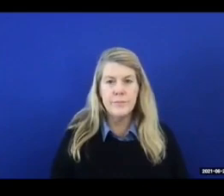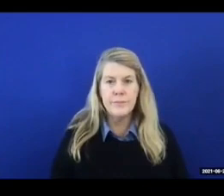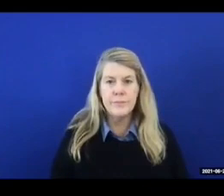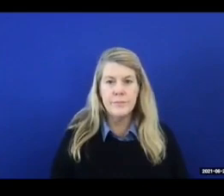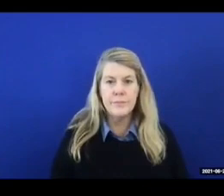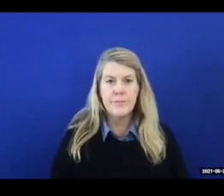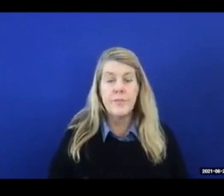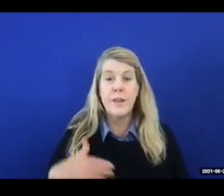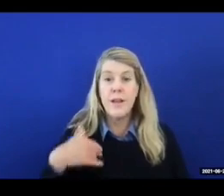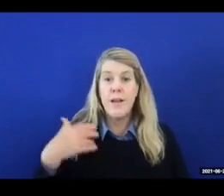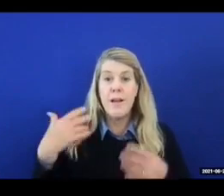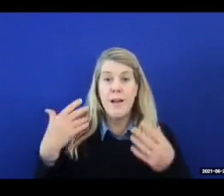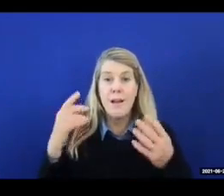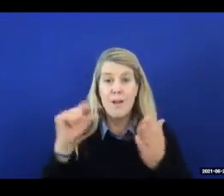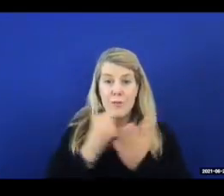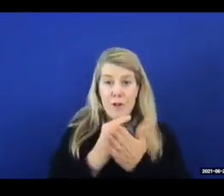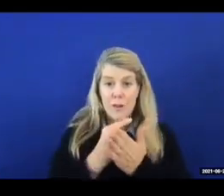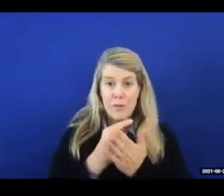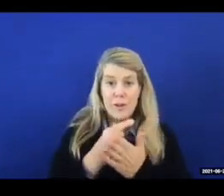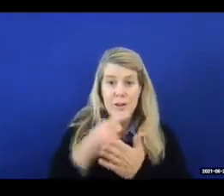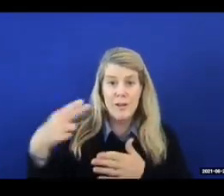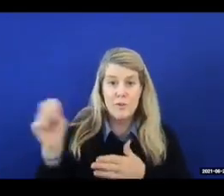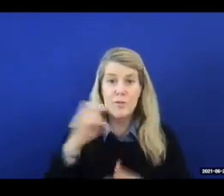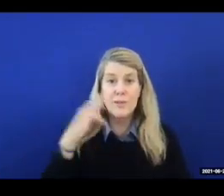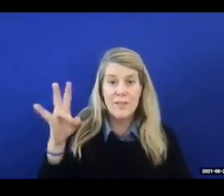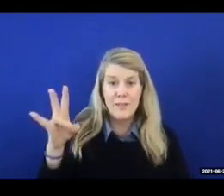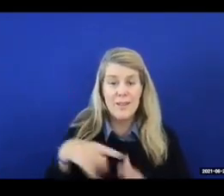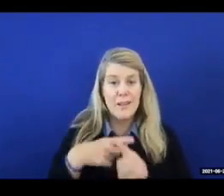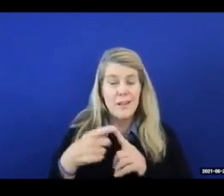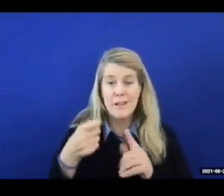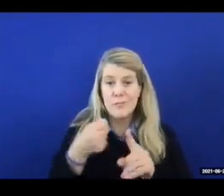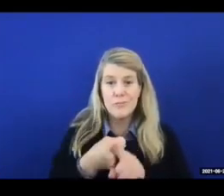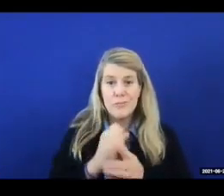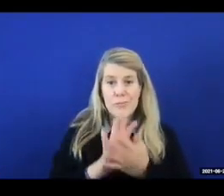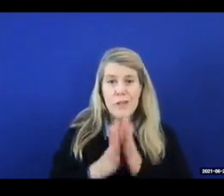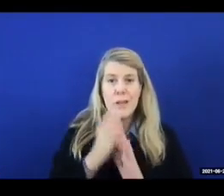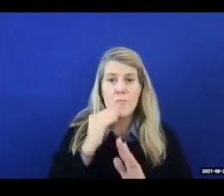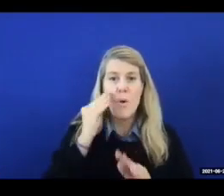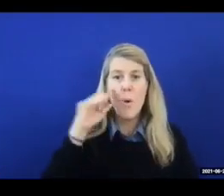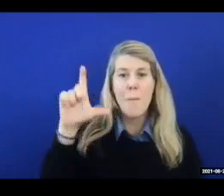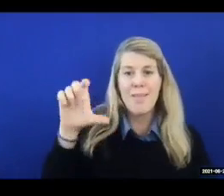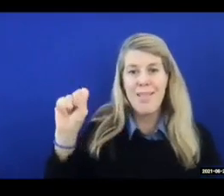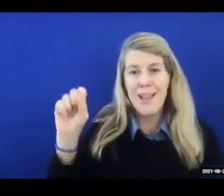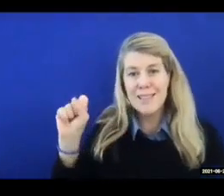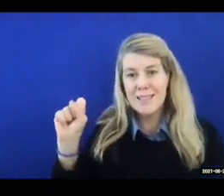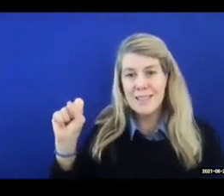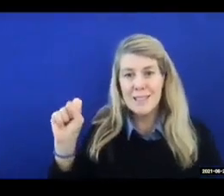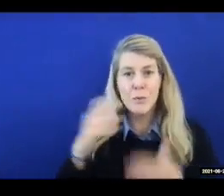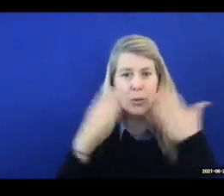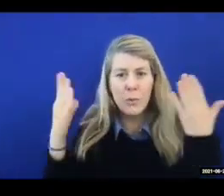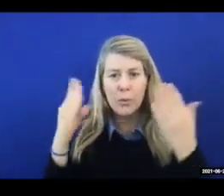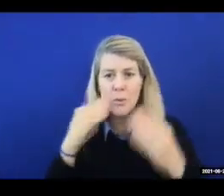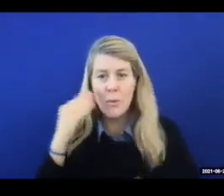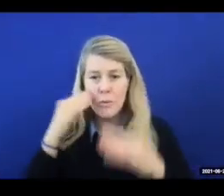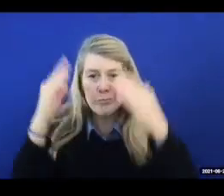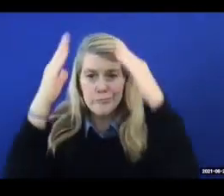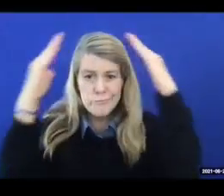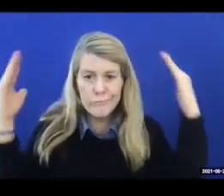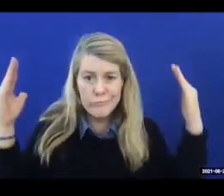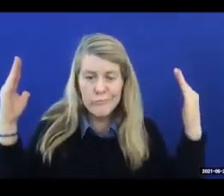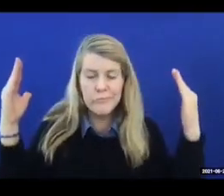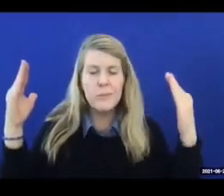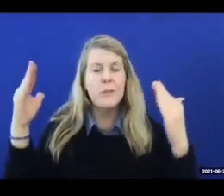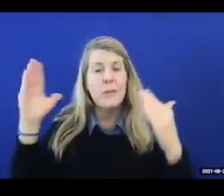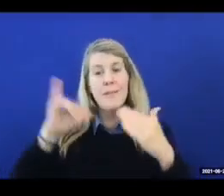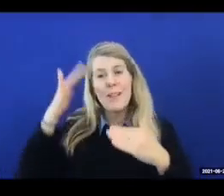Right out of high school, when I was 17, I became homeless, and that's partly the reason why I couldn't attend a